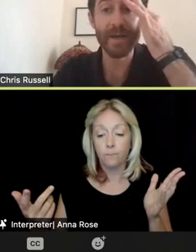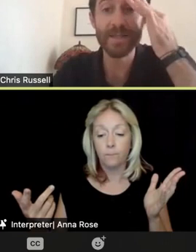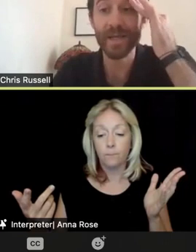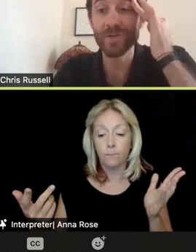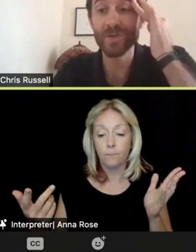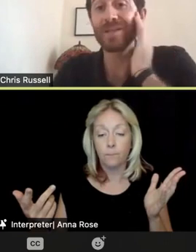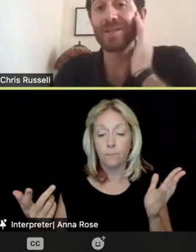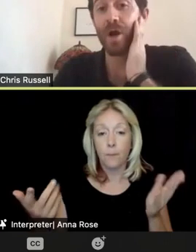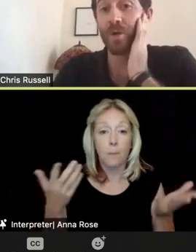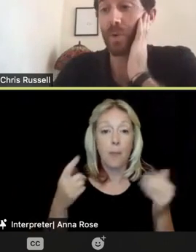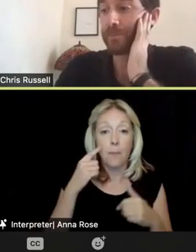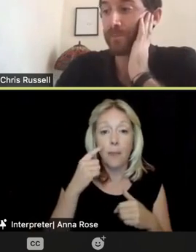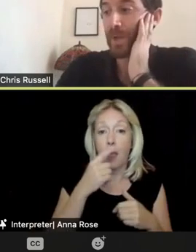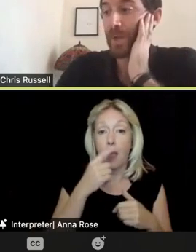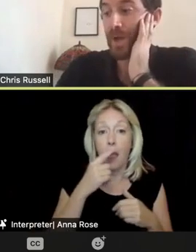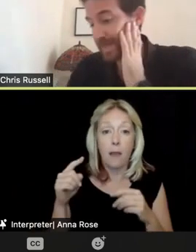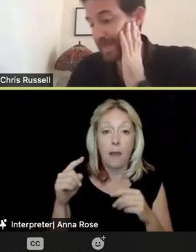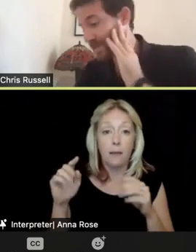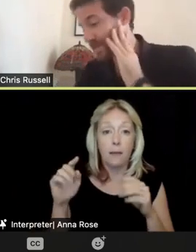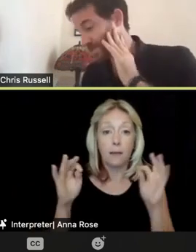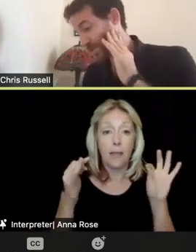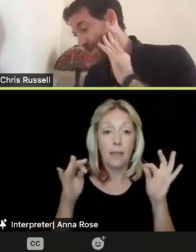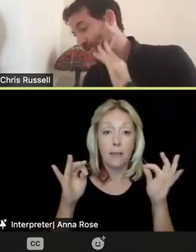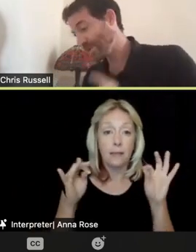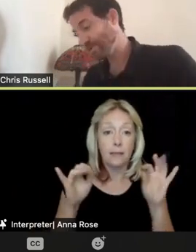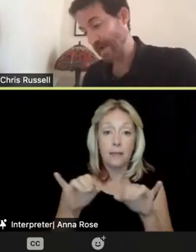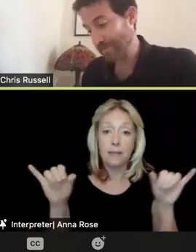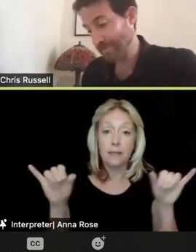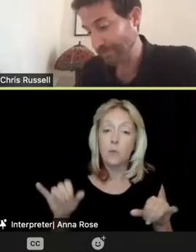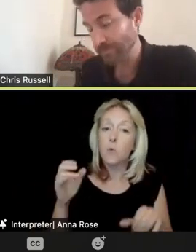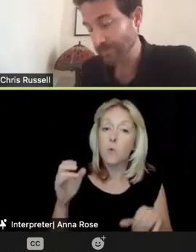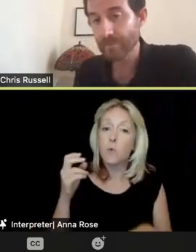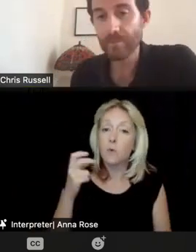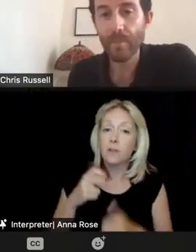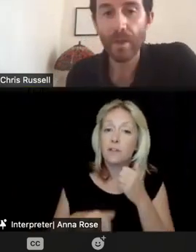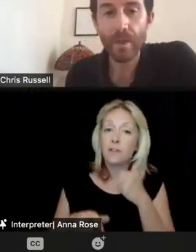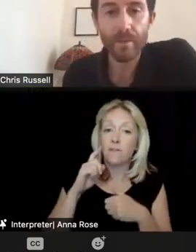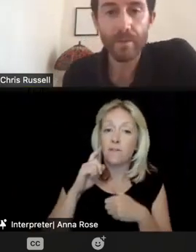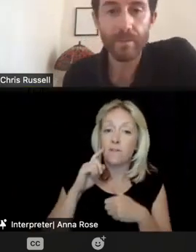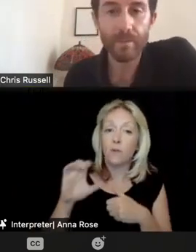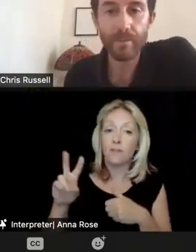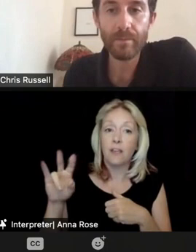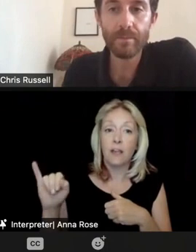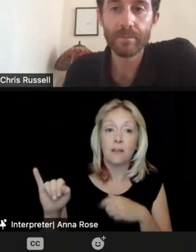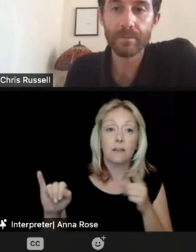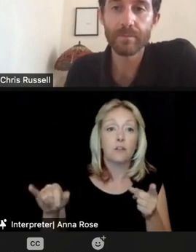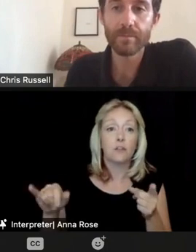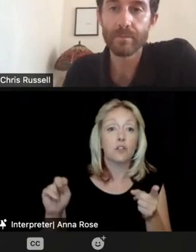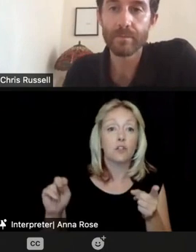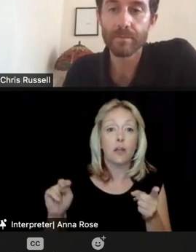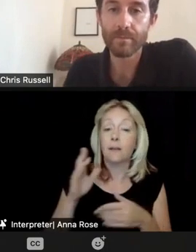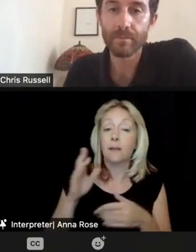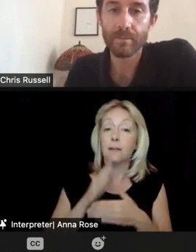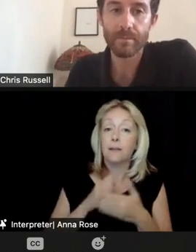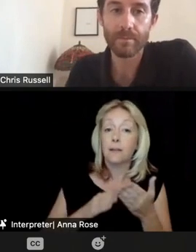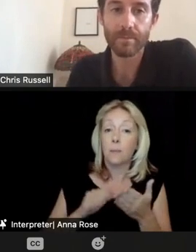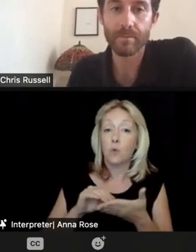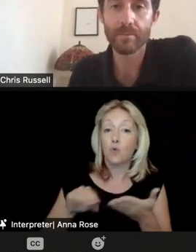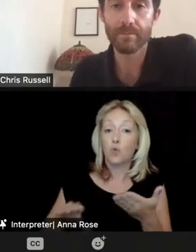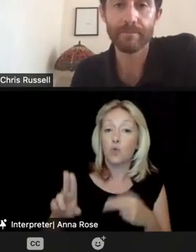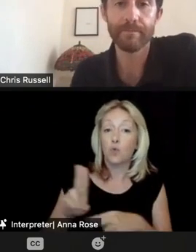talk about that in a second too. That's a hard one. Eye gaze systems for kids with CVI. If it's phase 1, some students have used a